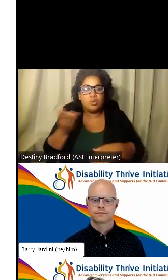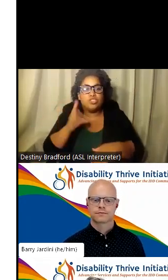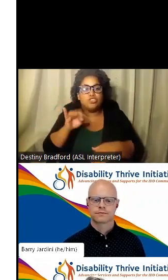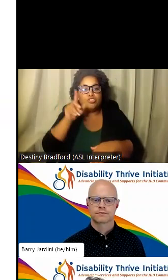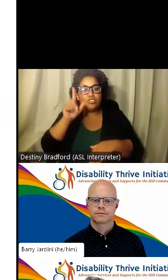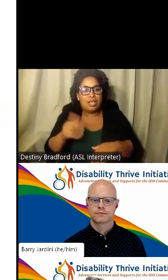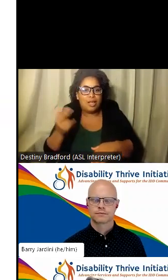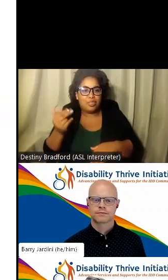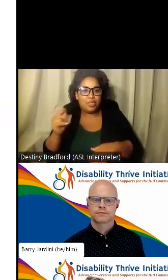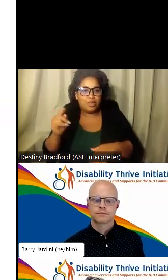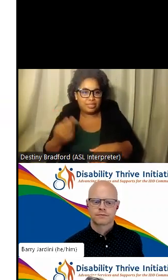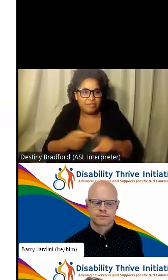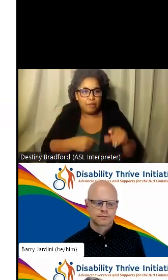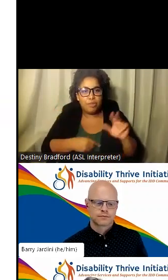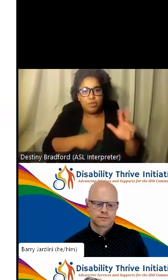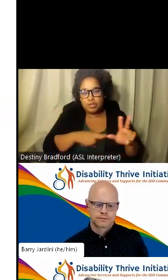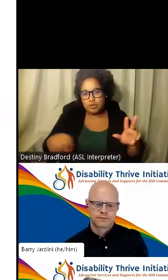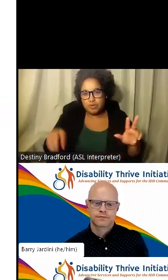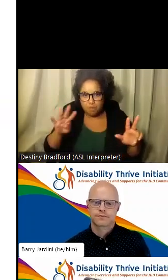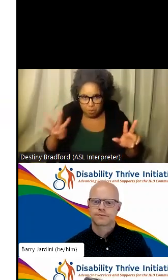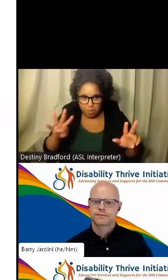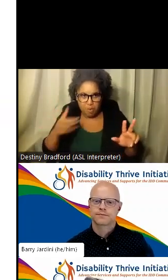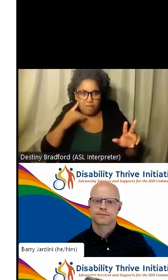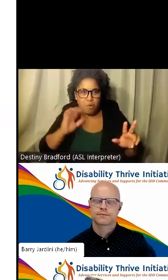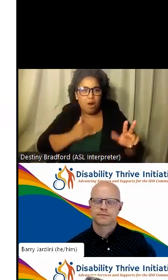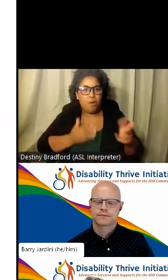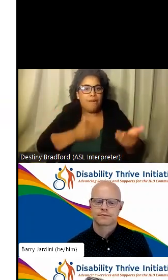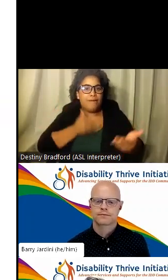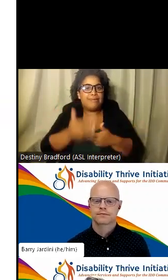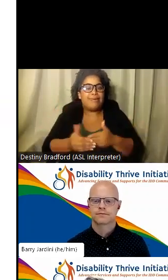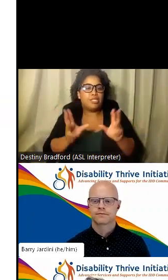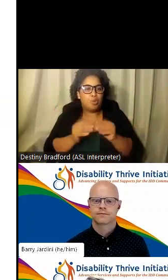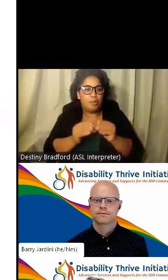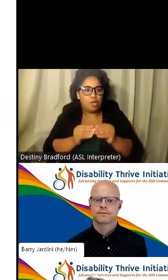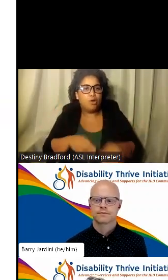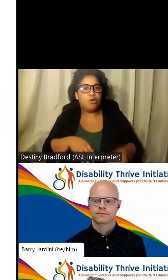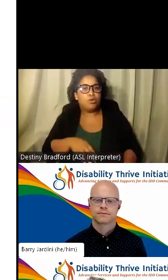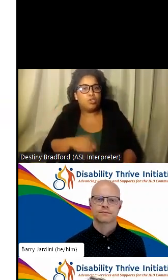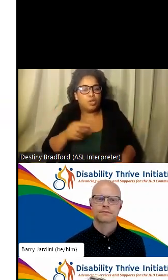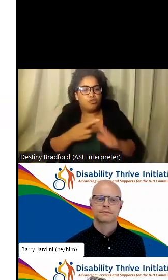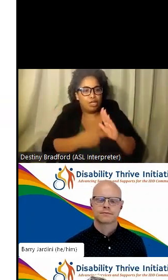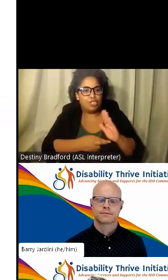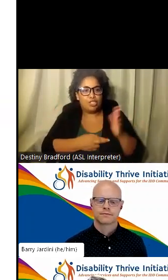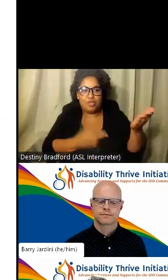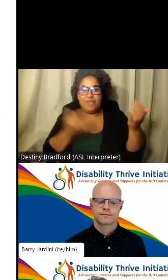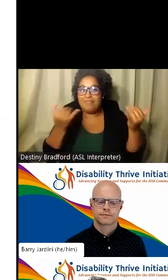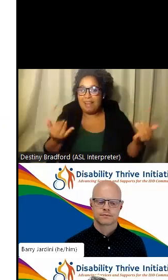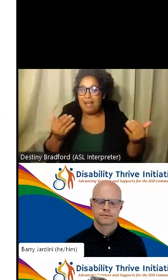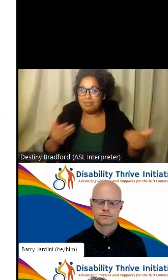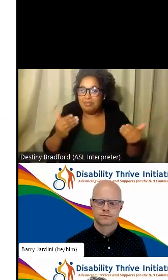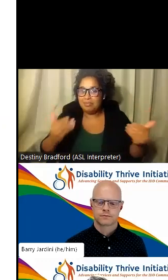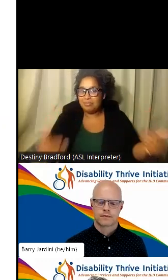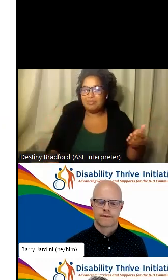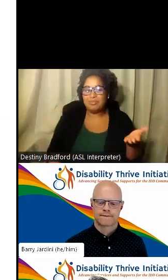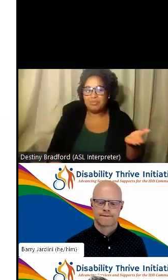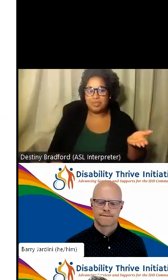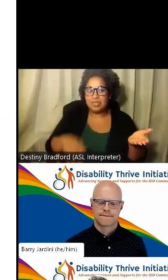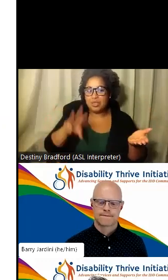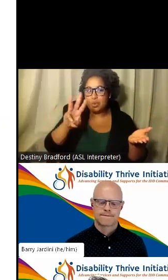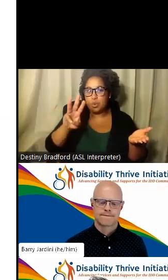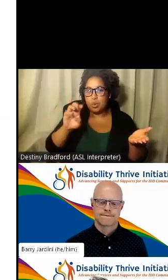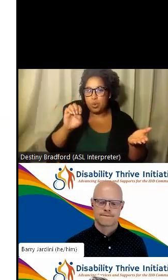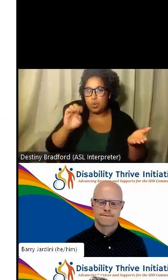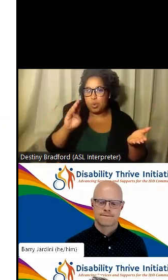July 13th from 3 to 4 for our next webinar. You can register there now at